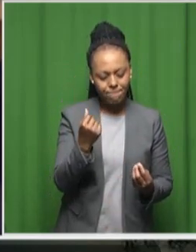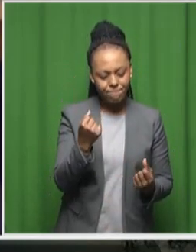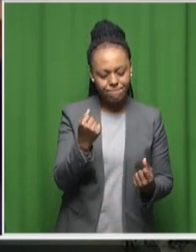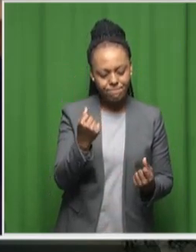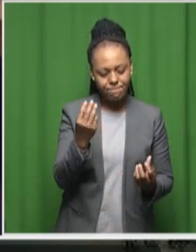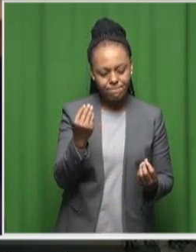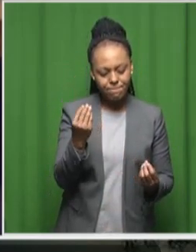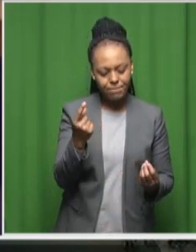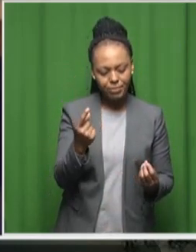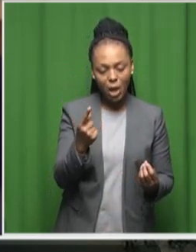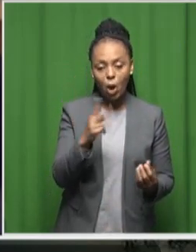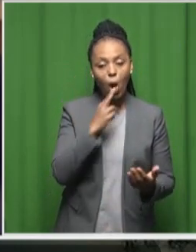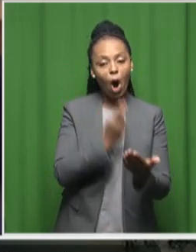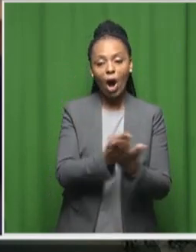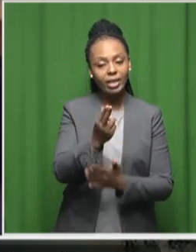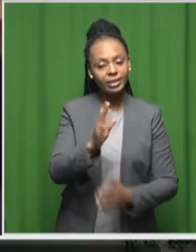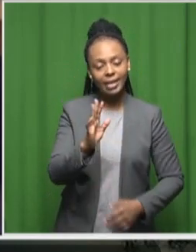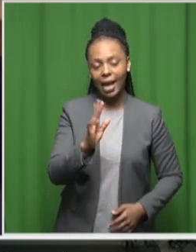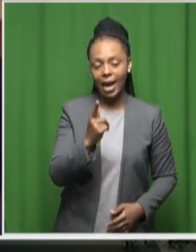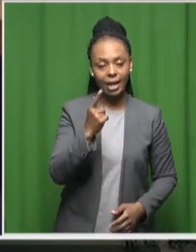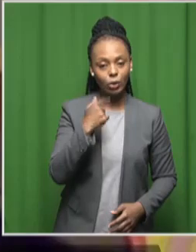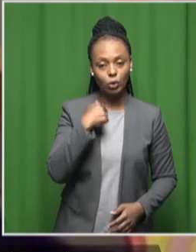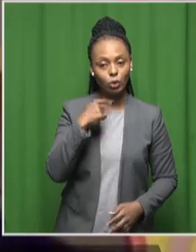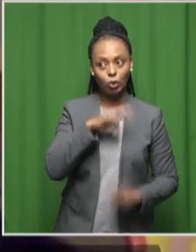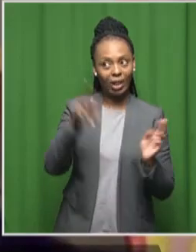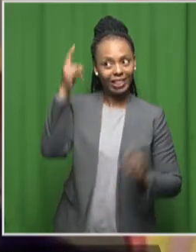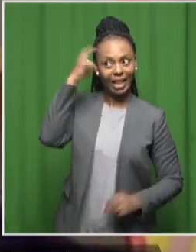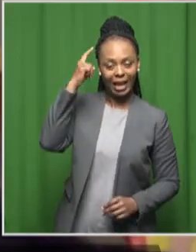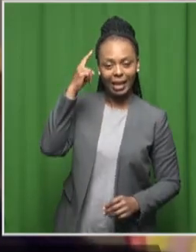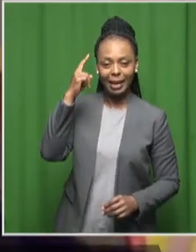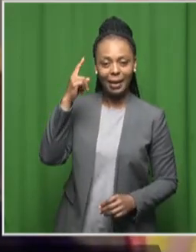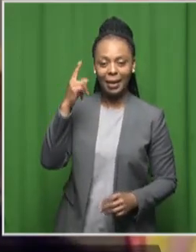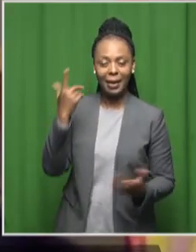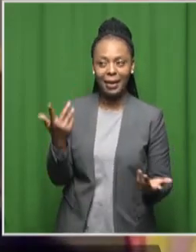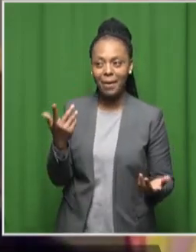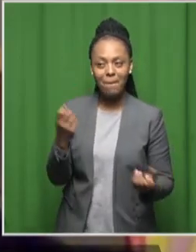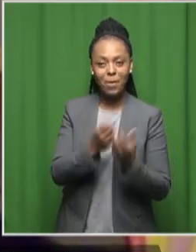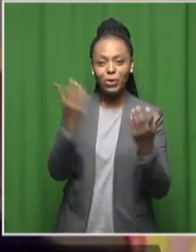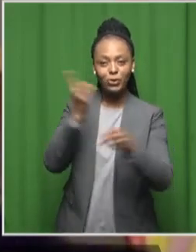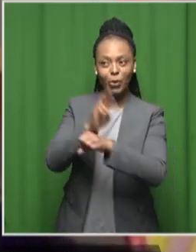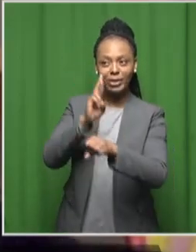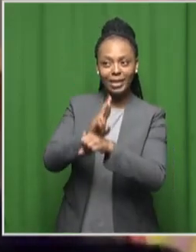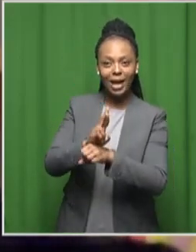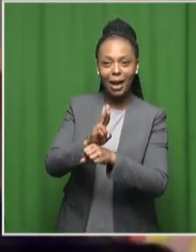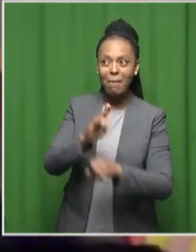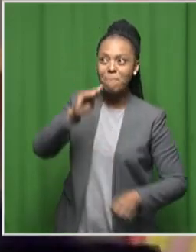if I had to be honest, I don't think that most doctors even know what interventional radiologists can do.